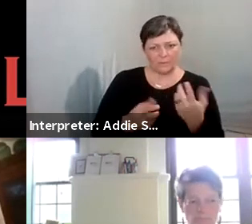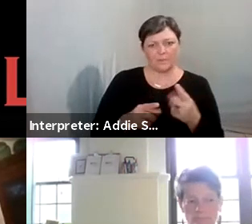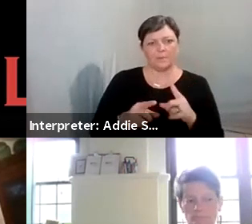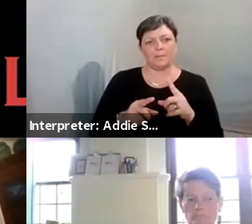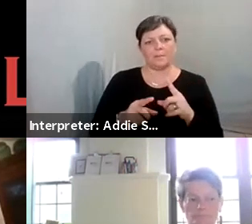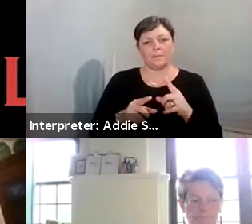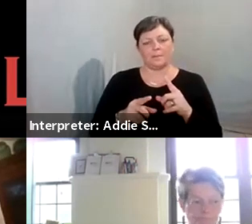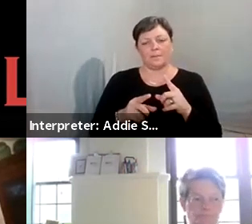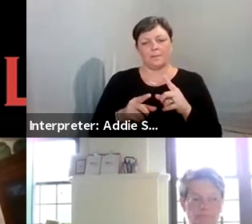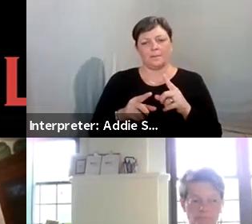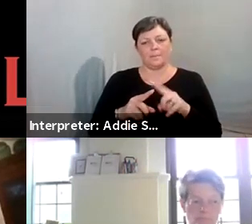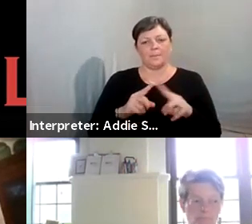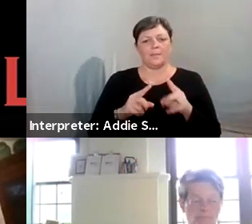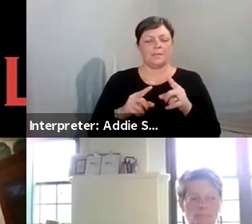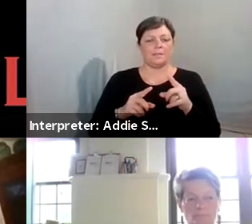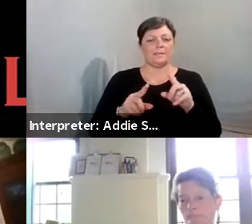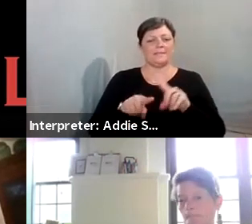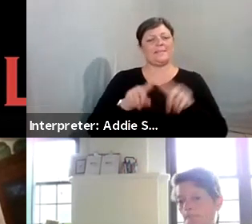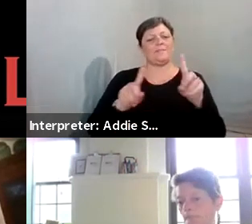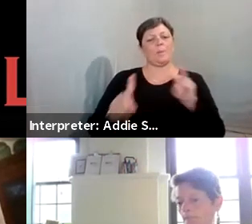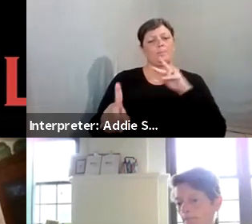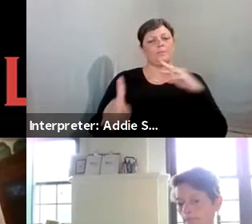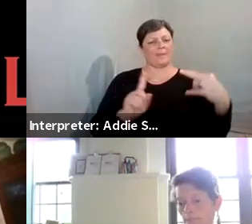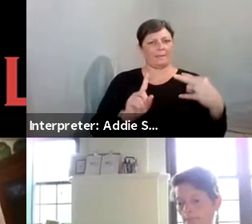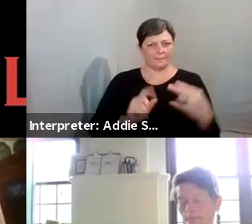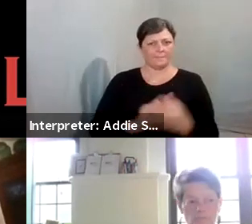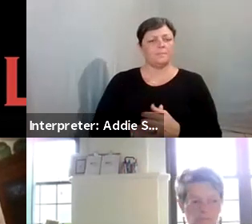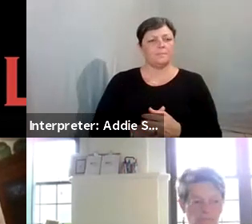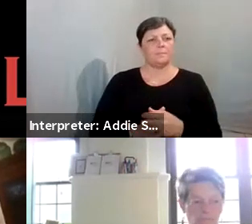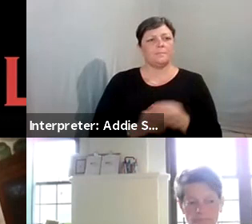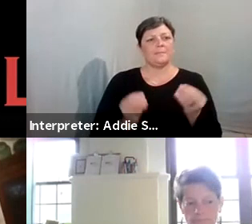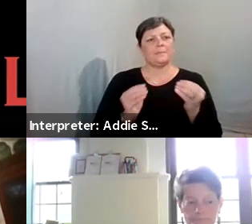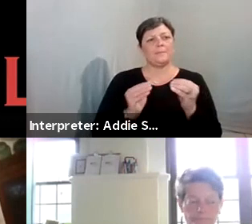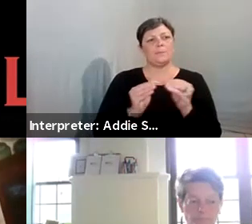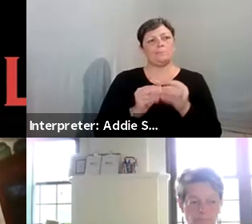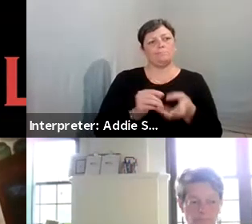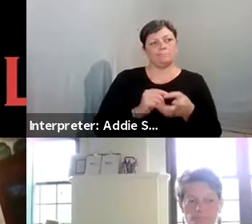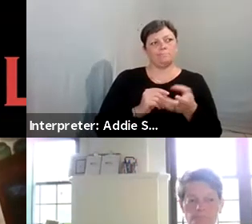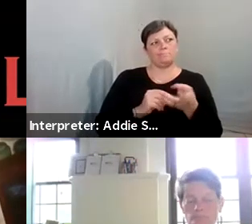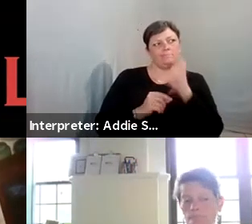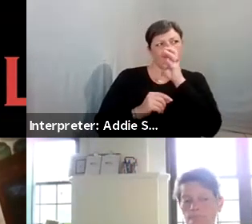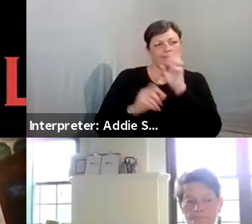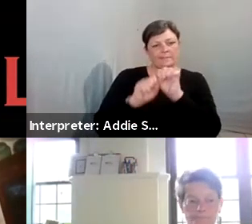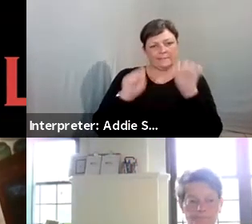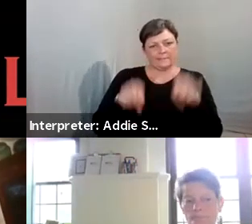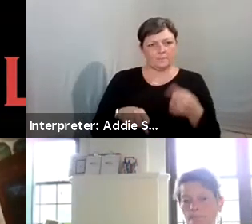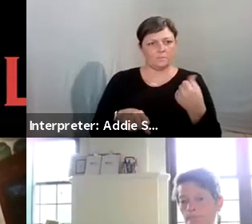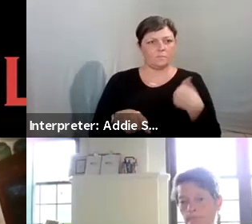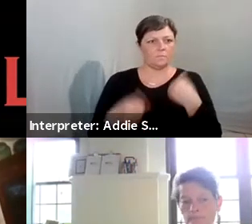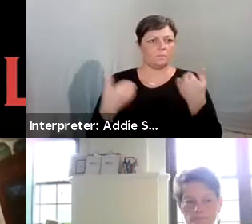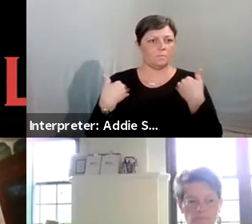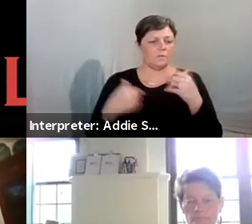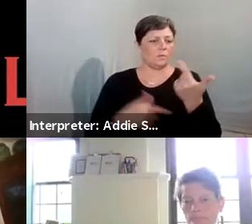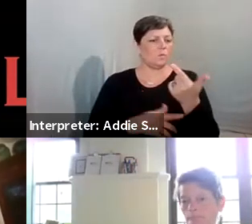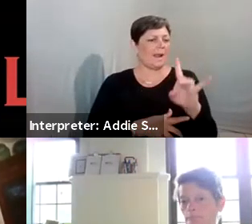to be serious about everything, but look at it differently and kind of tighten systems up. So we have 28 on